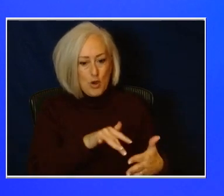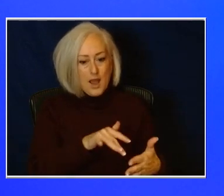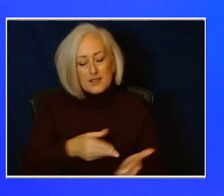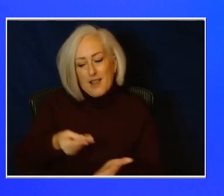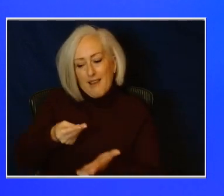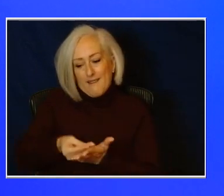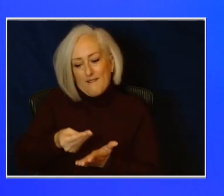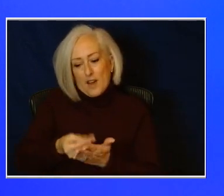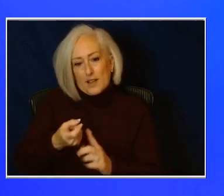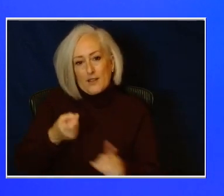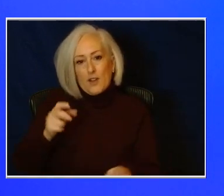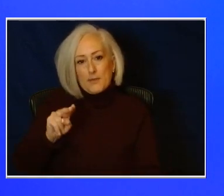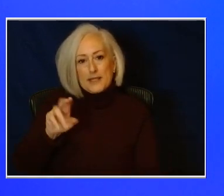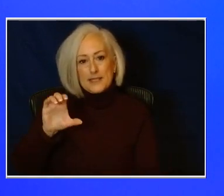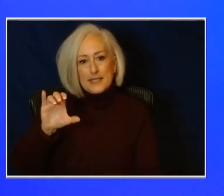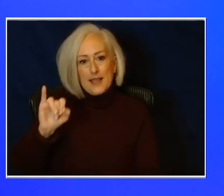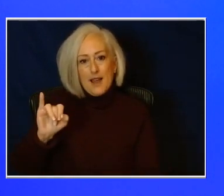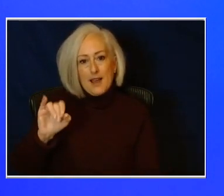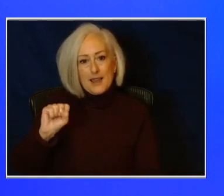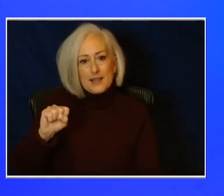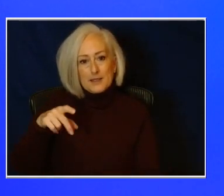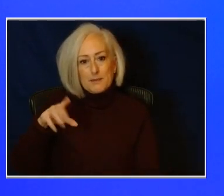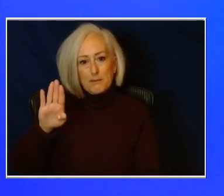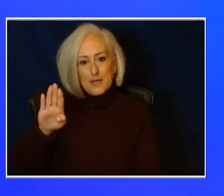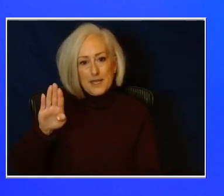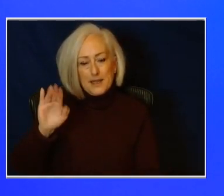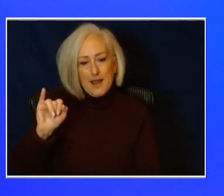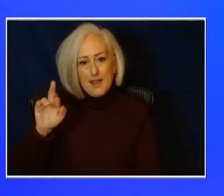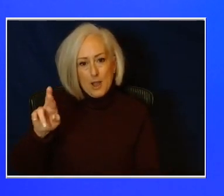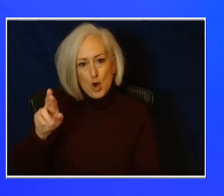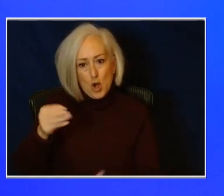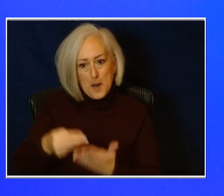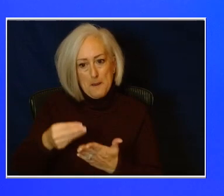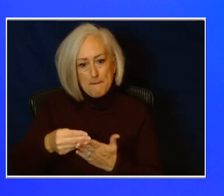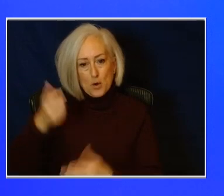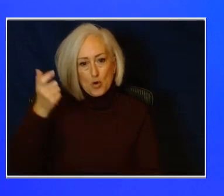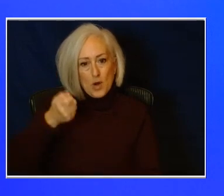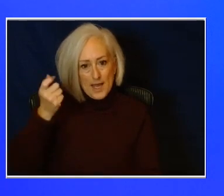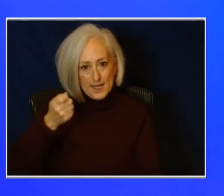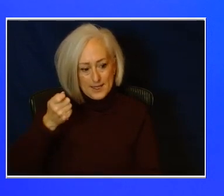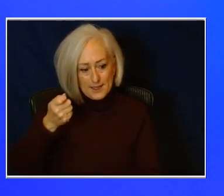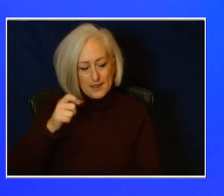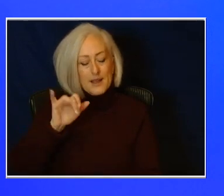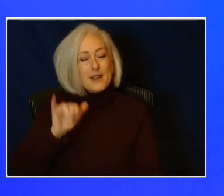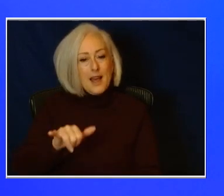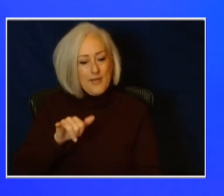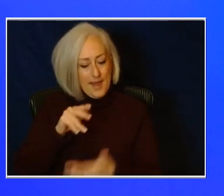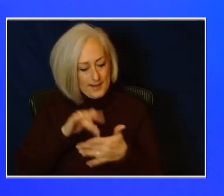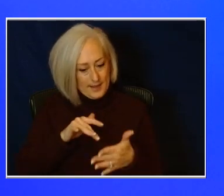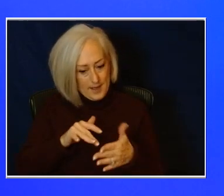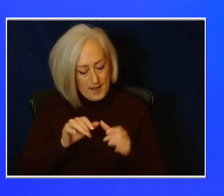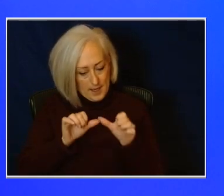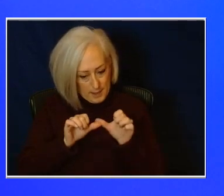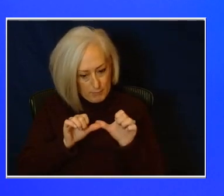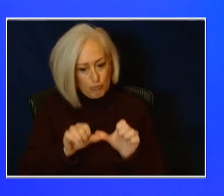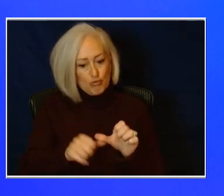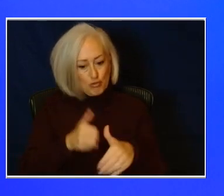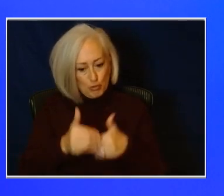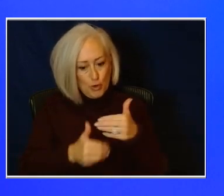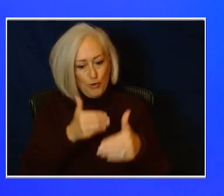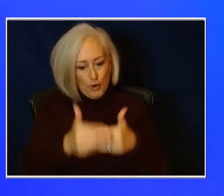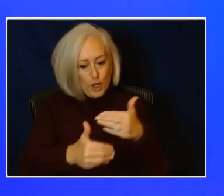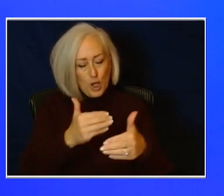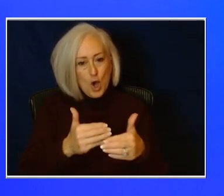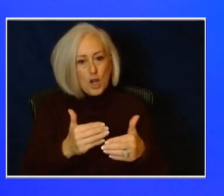NCI SBIR grant, and they're moving that along, and we'll soon be